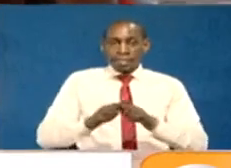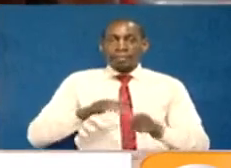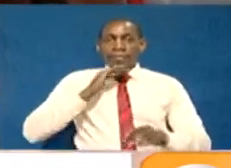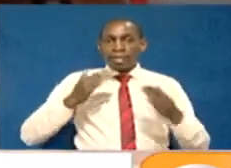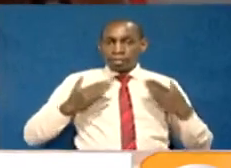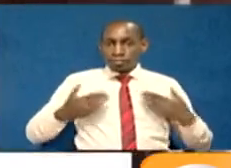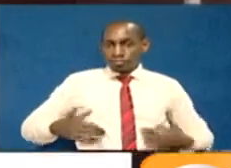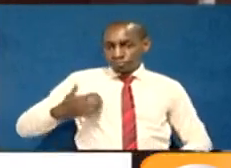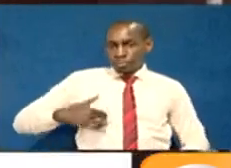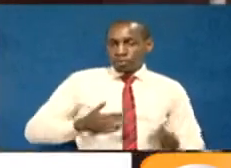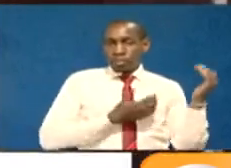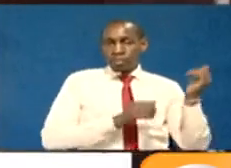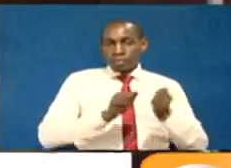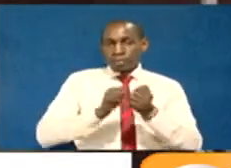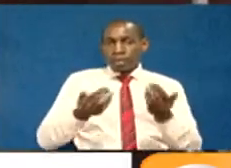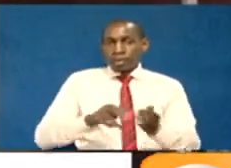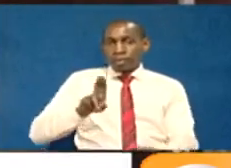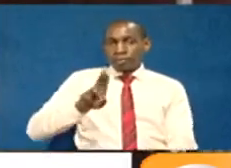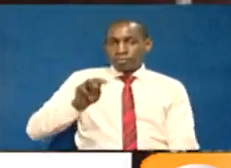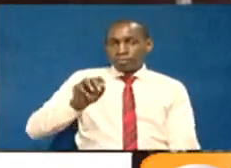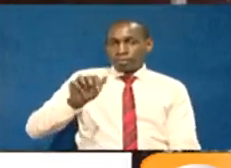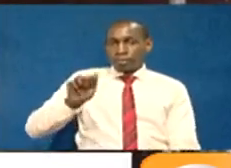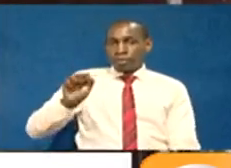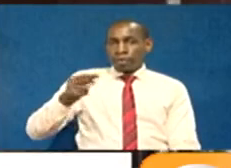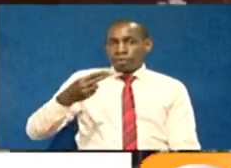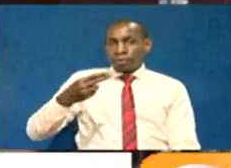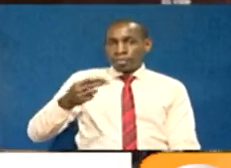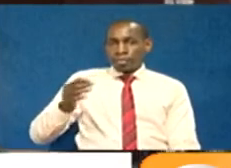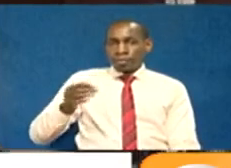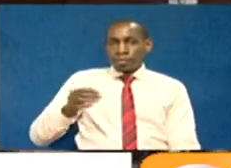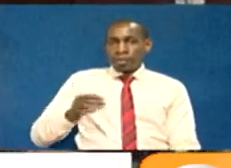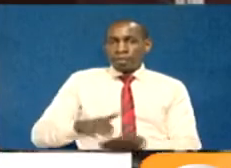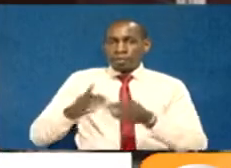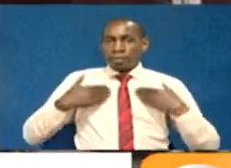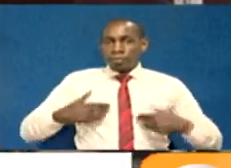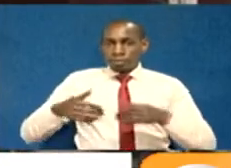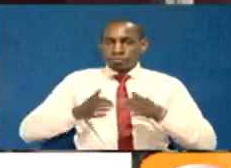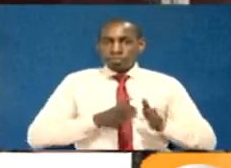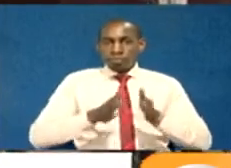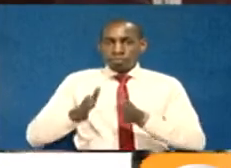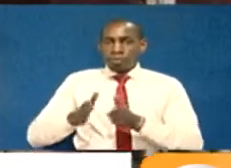is expected Friday at Umash Funeral Home in Nakuru, where Memusi Sankok's body